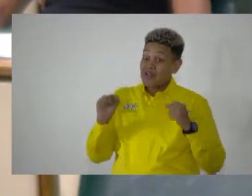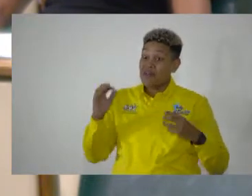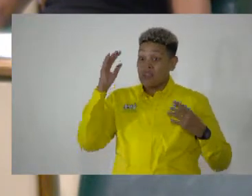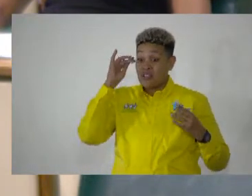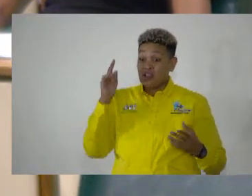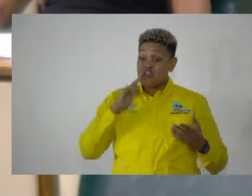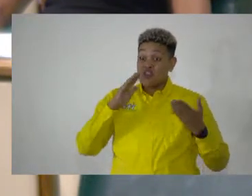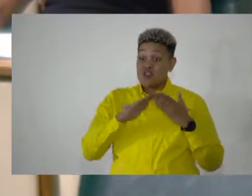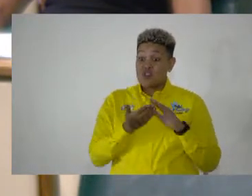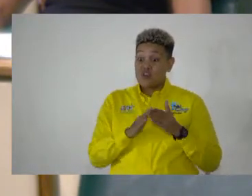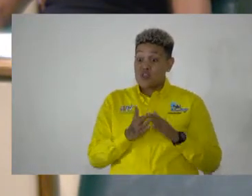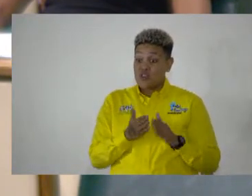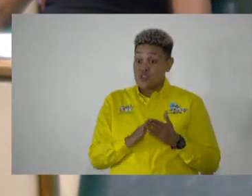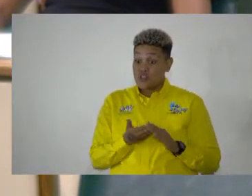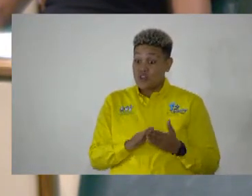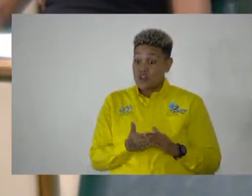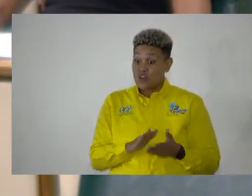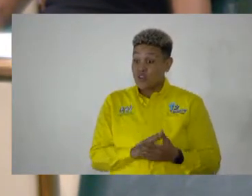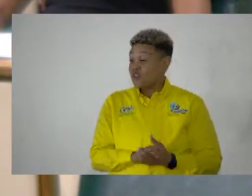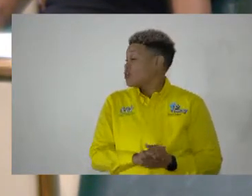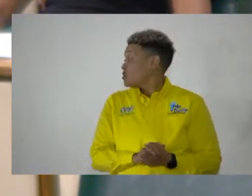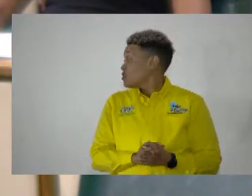considered urban.